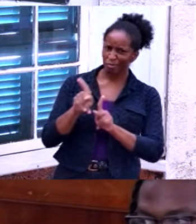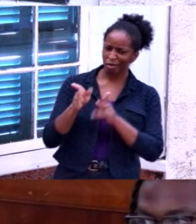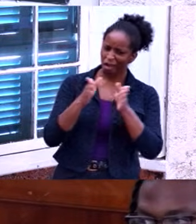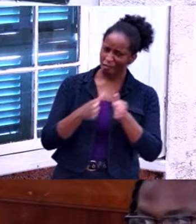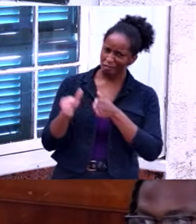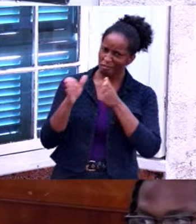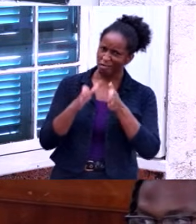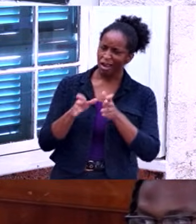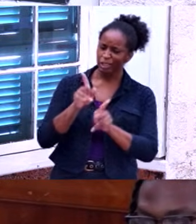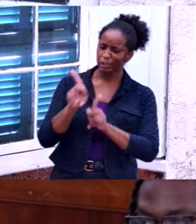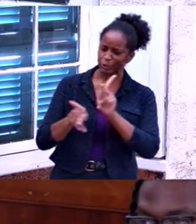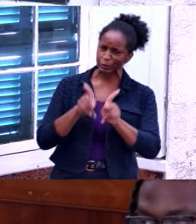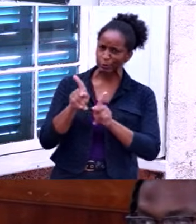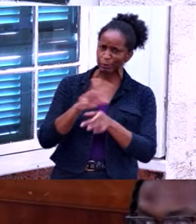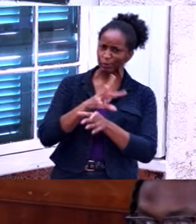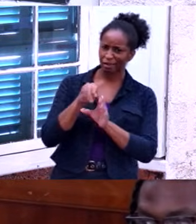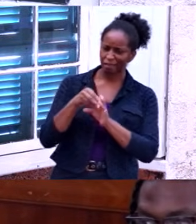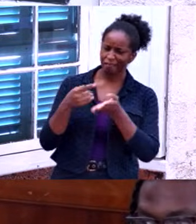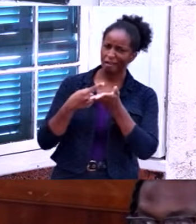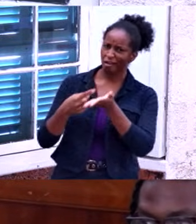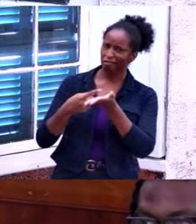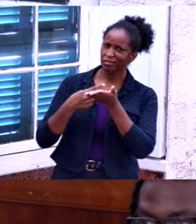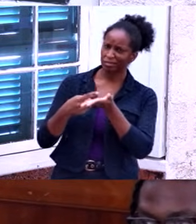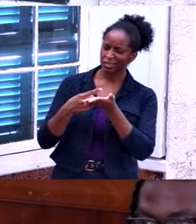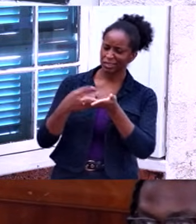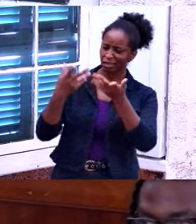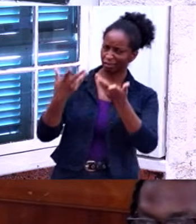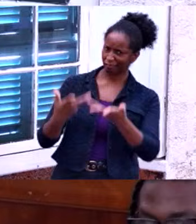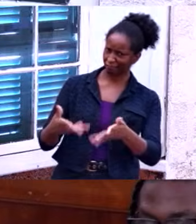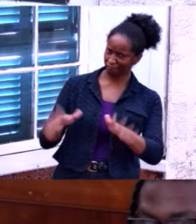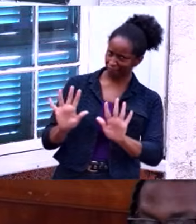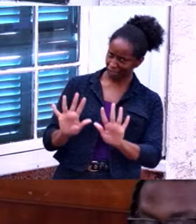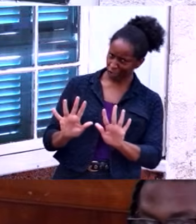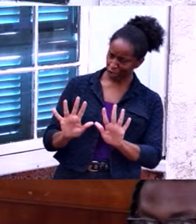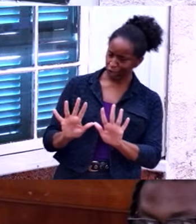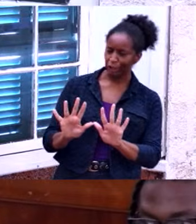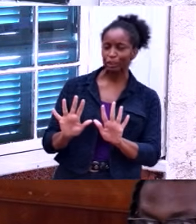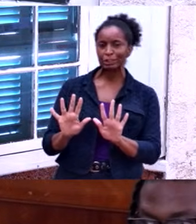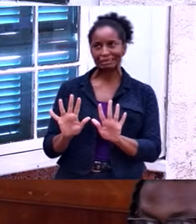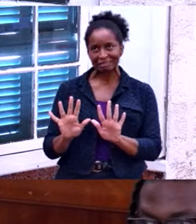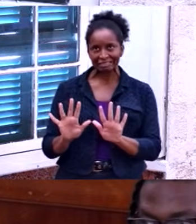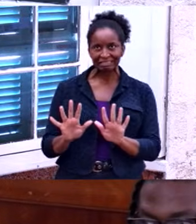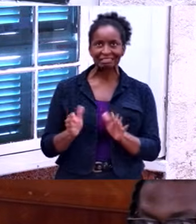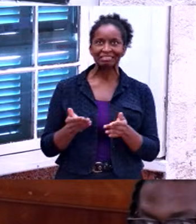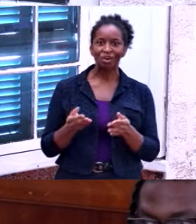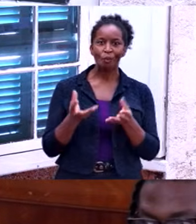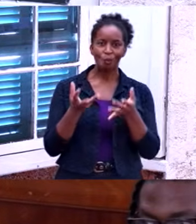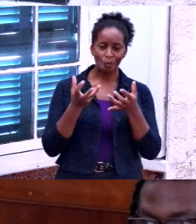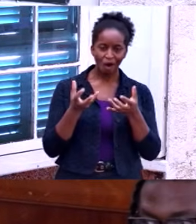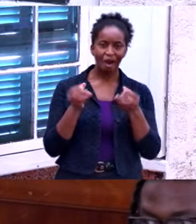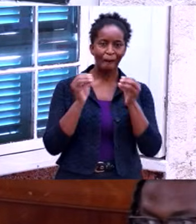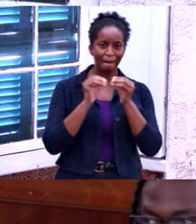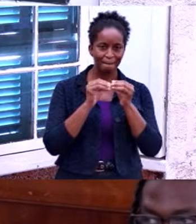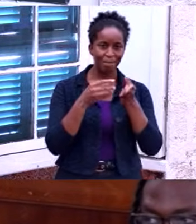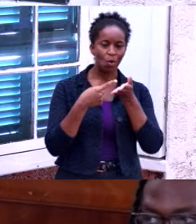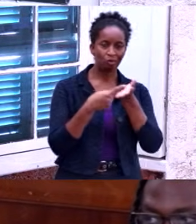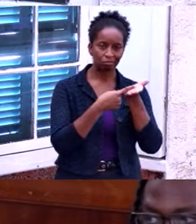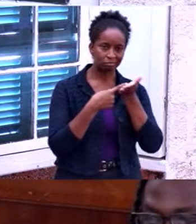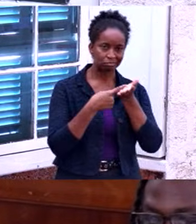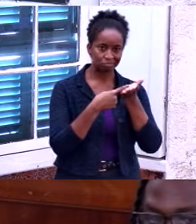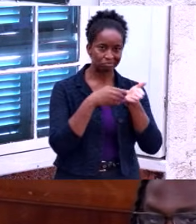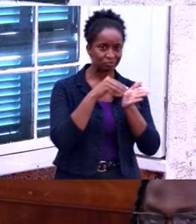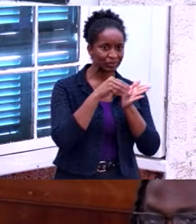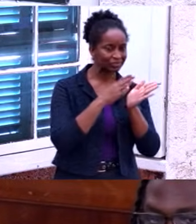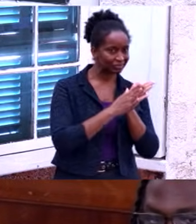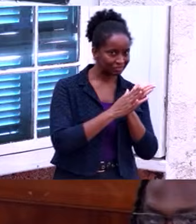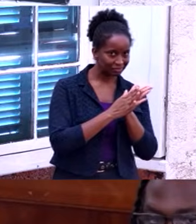our submission of the report, which we intended to do in September last year. But at the same time, it is the position of the government